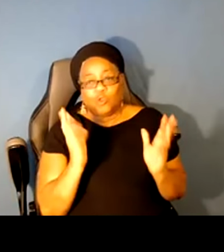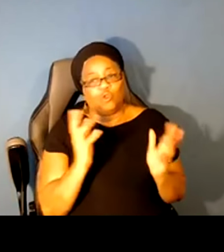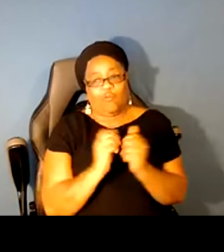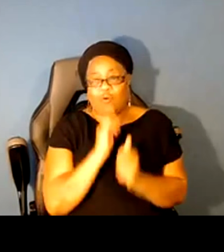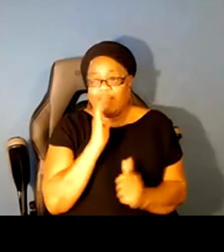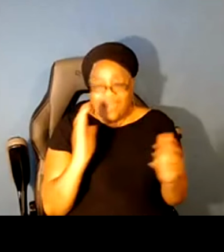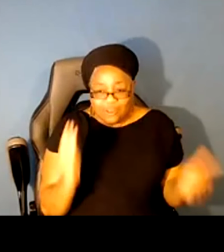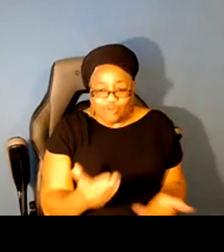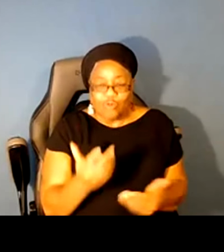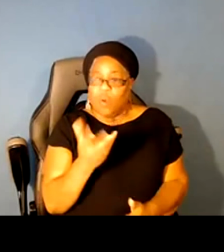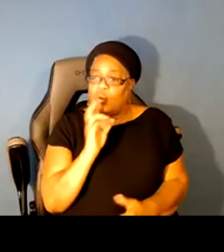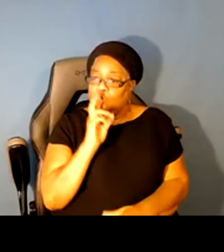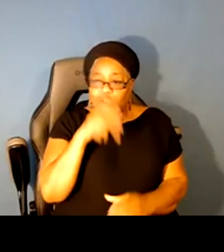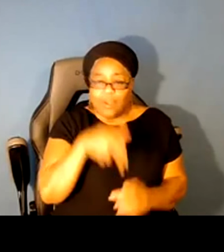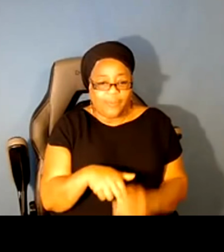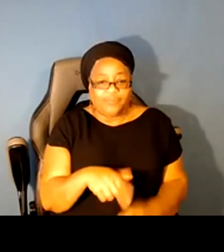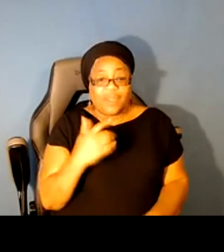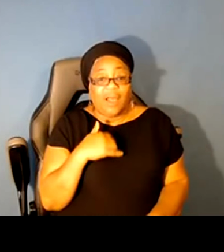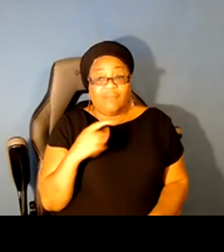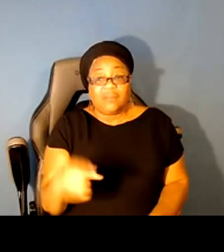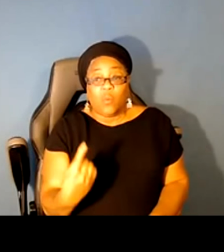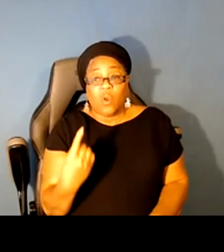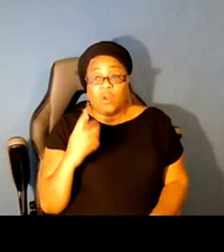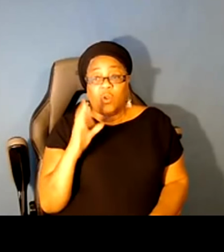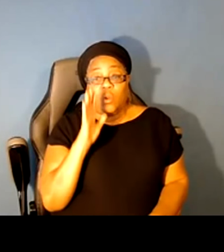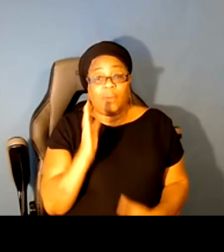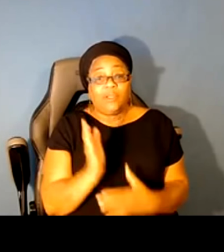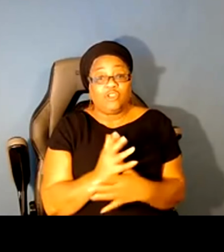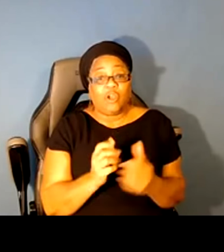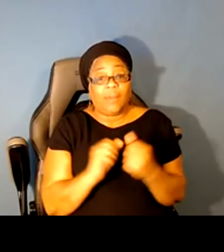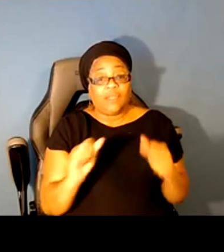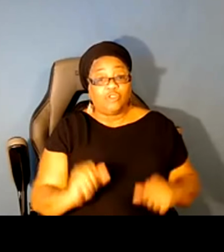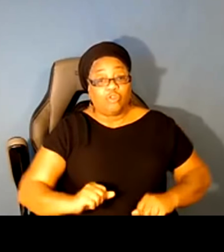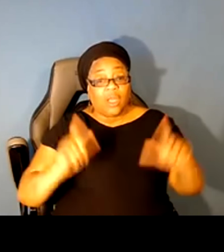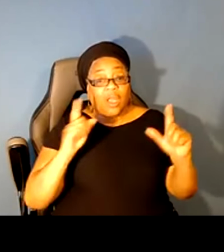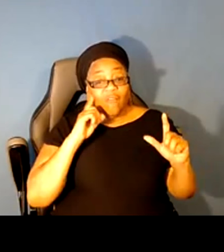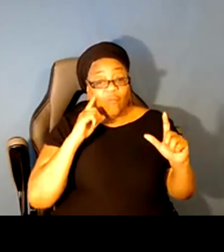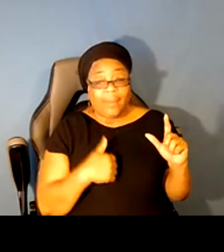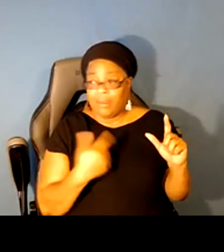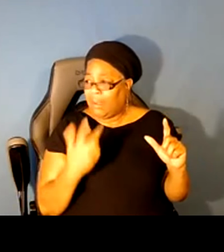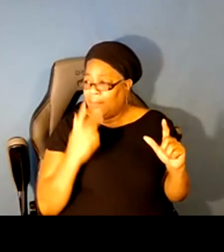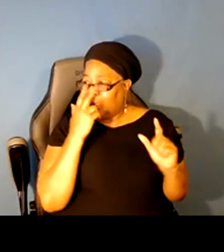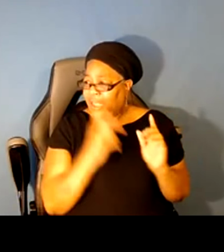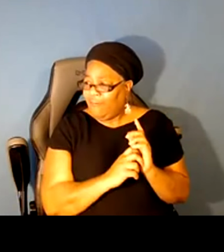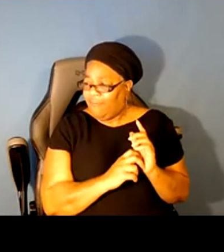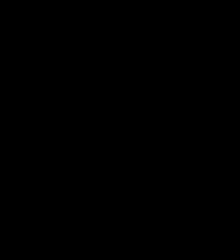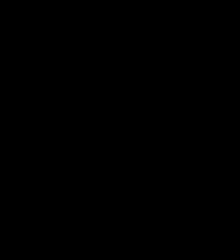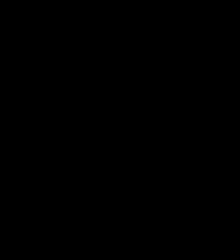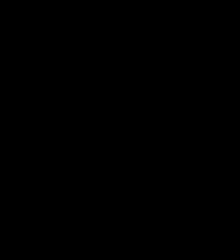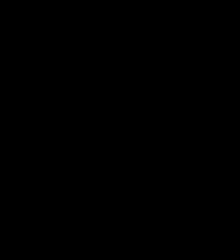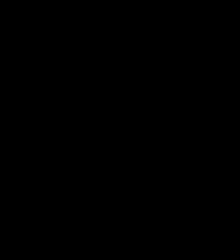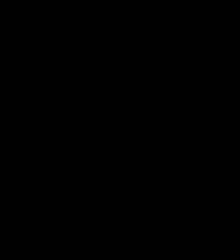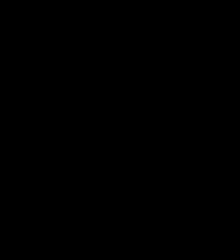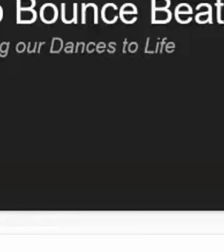jump right in. I have someone who's going to be sharing my screen for me, I believe. Let me just make sure.